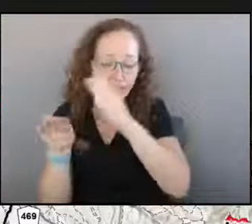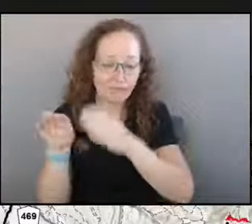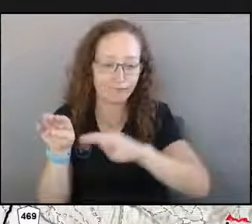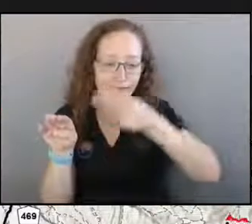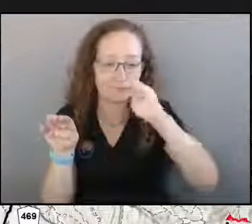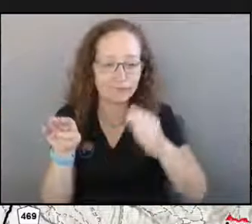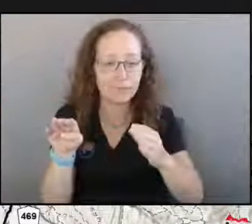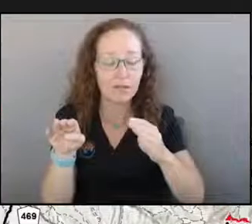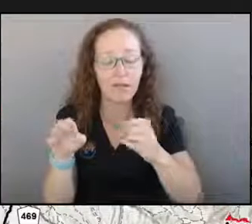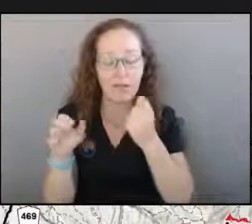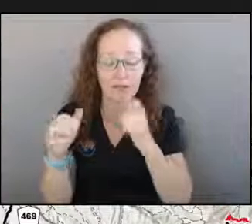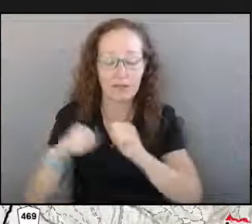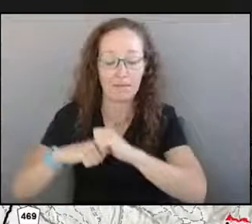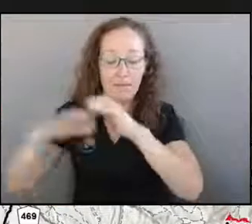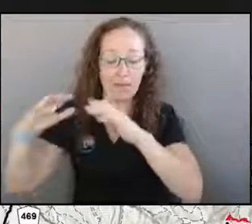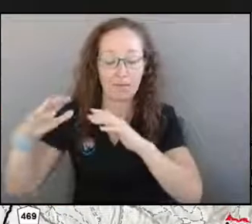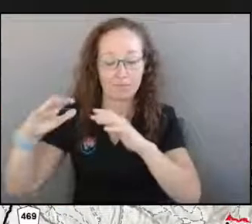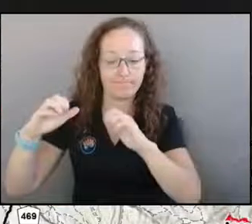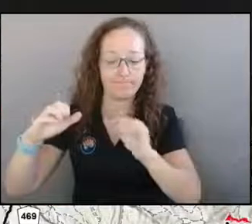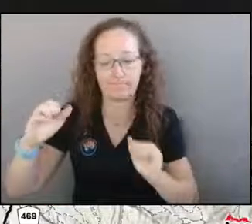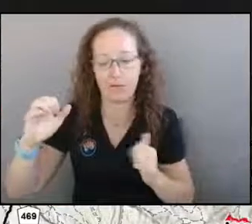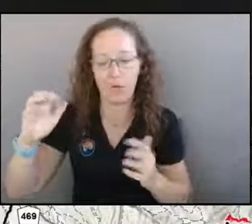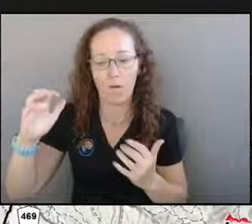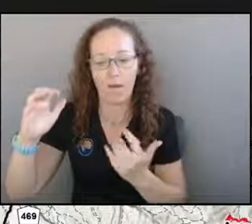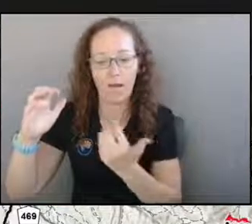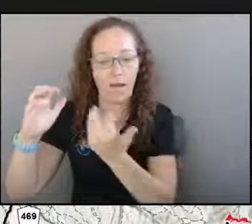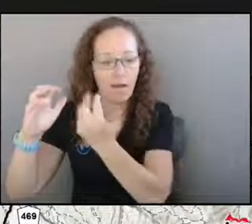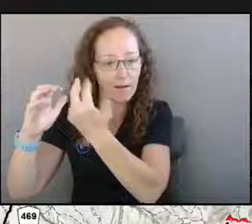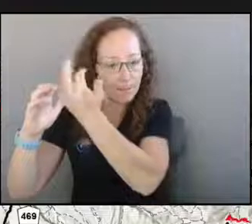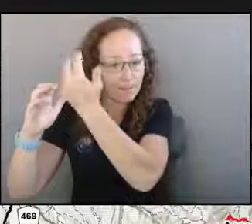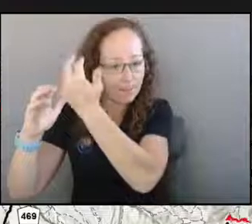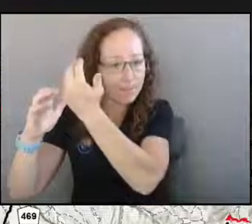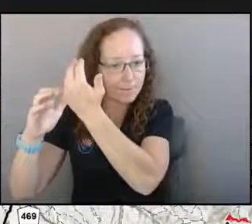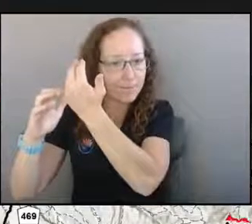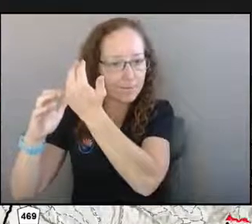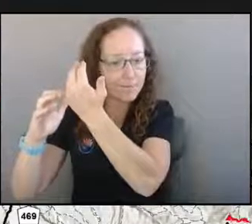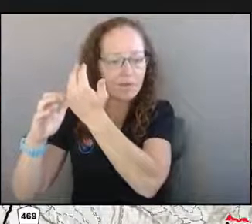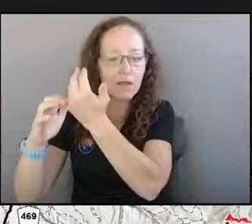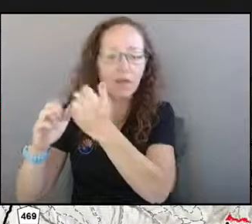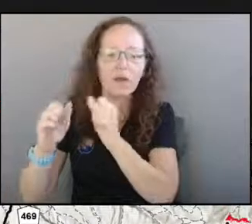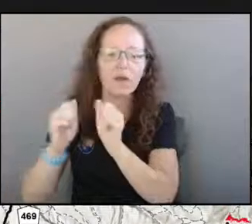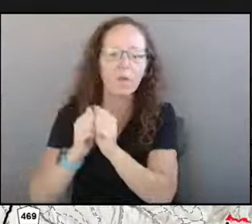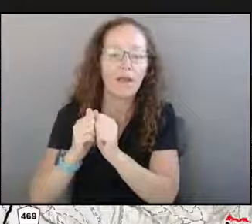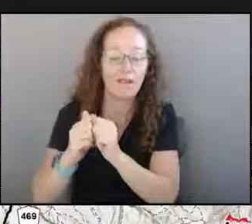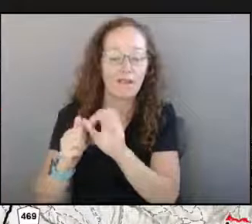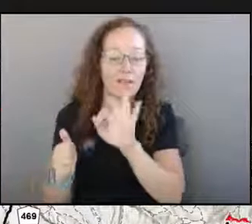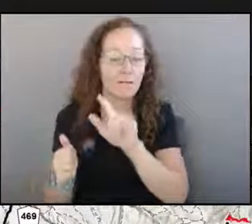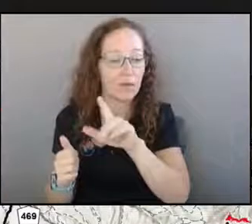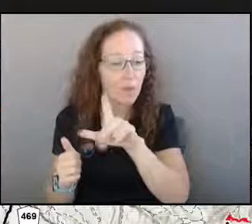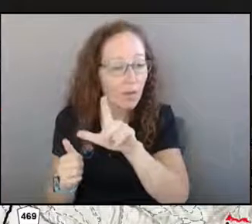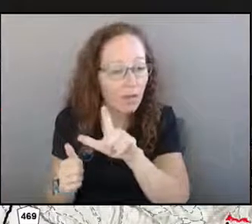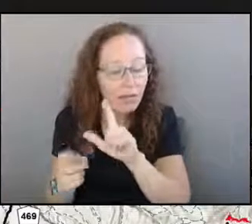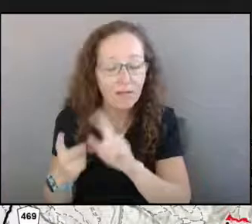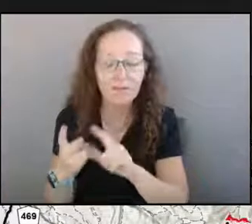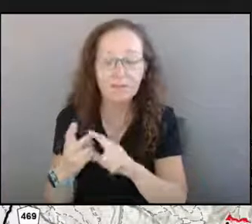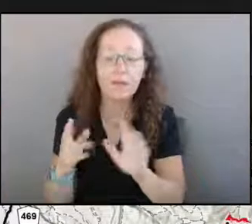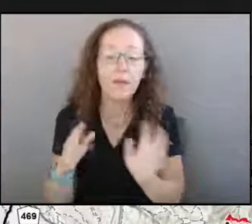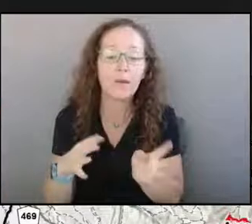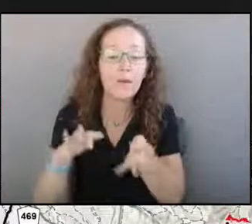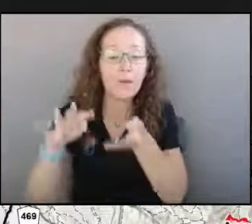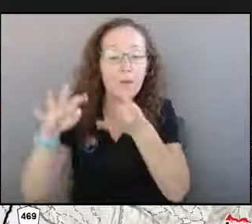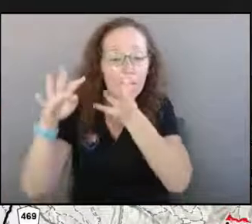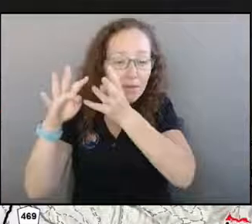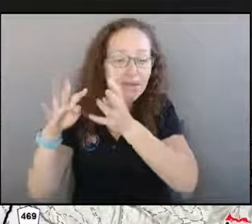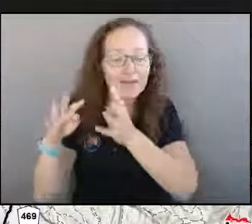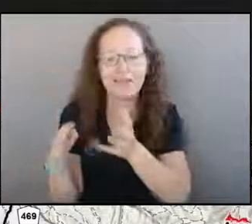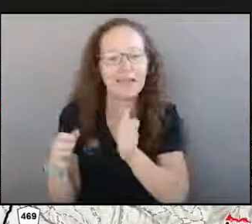upslope. With the fuels and these lighter winds, it's not really making a lot of growth in there with the wind,